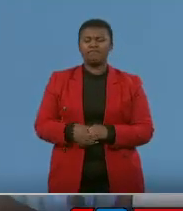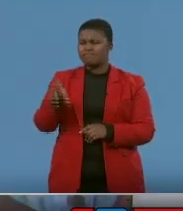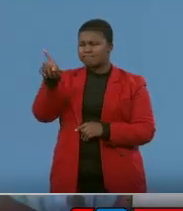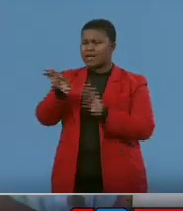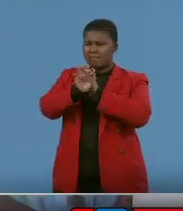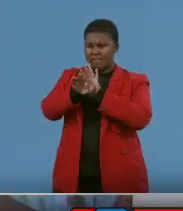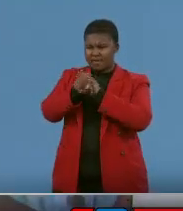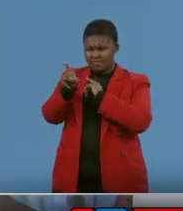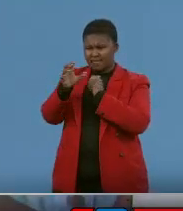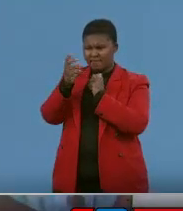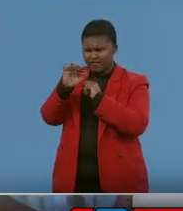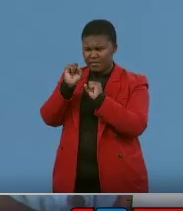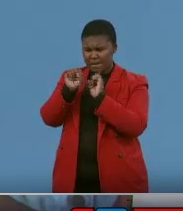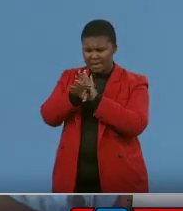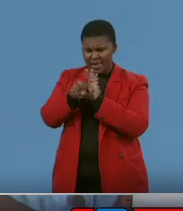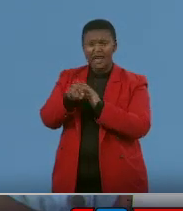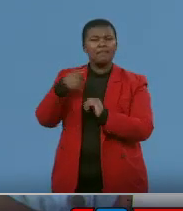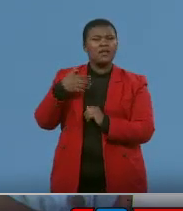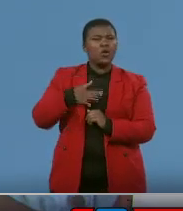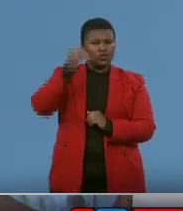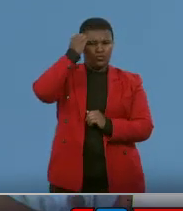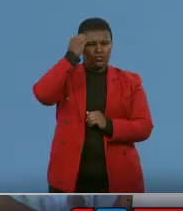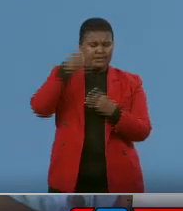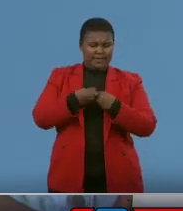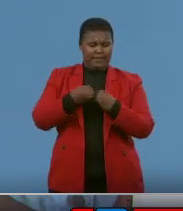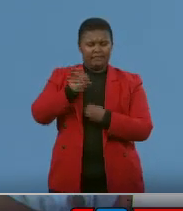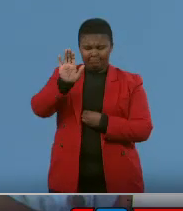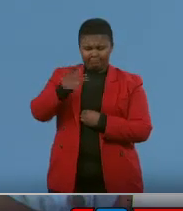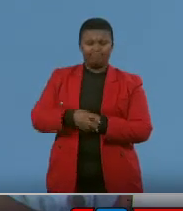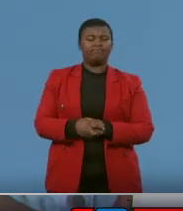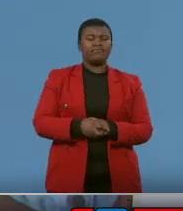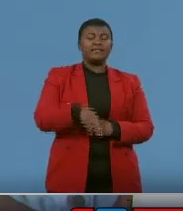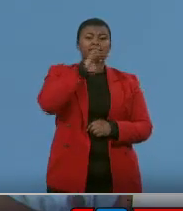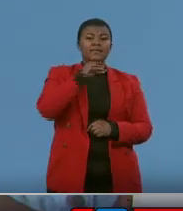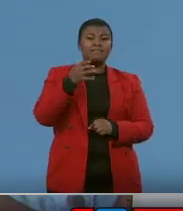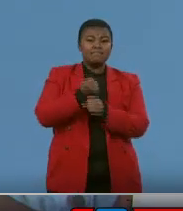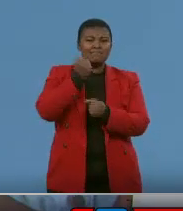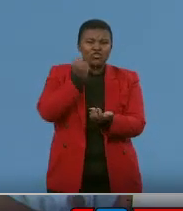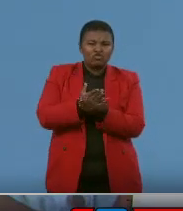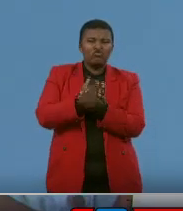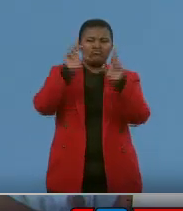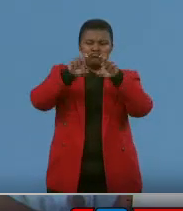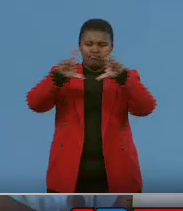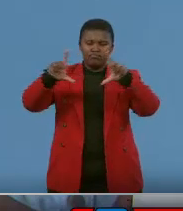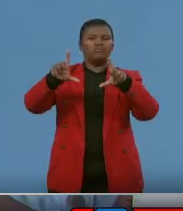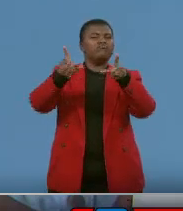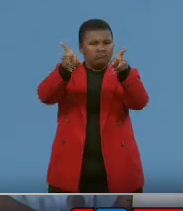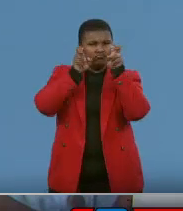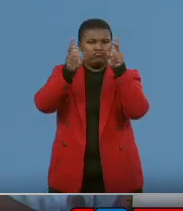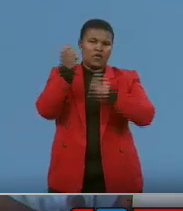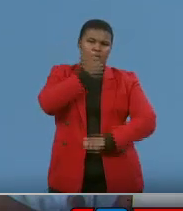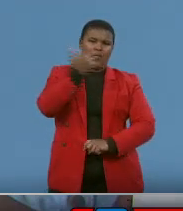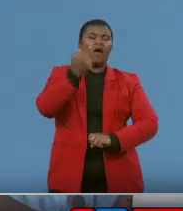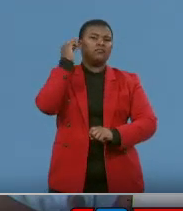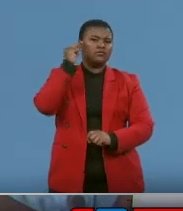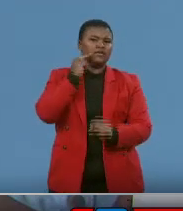media space for a moment as well, because basically what that is make the volume higher. Just make the volume higher. Turn the volume up for